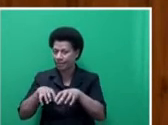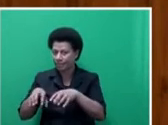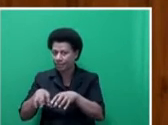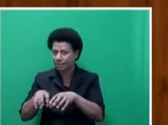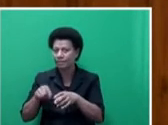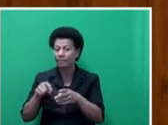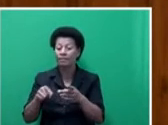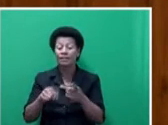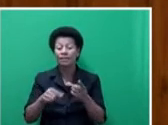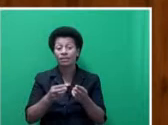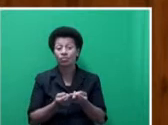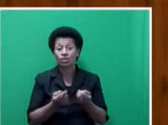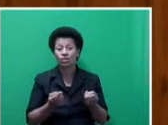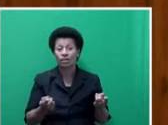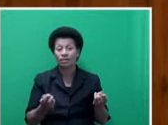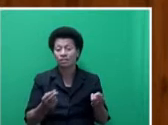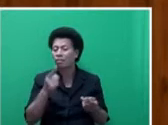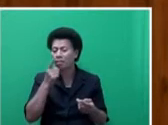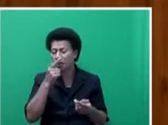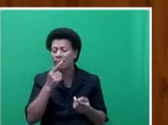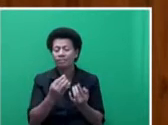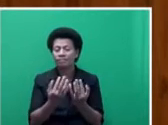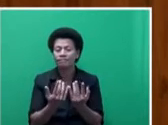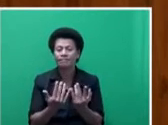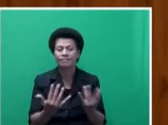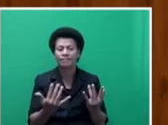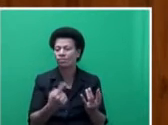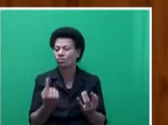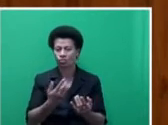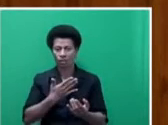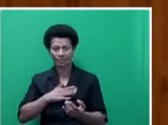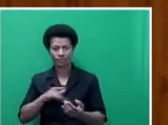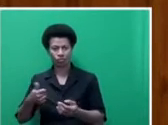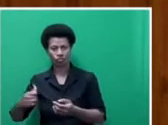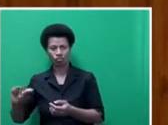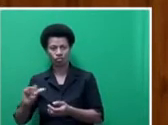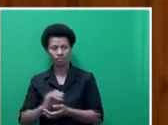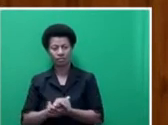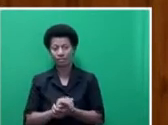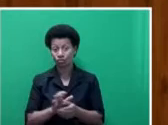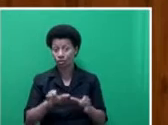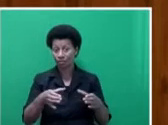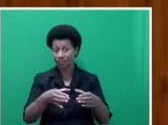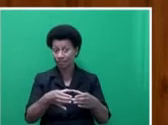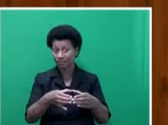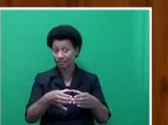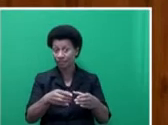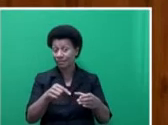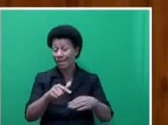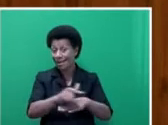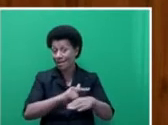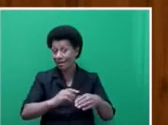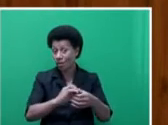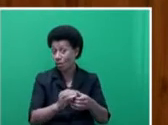available resources with a wider participation. And Honorable Speaker, these land are given by the consent of landowners. I think a lot has been